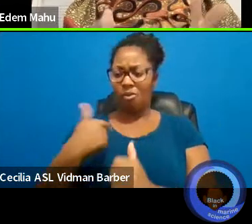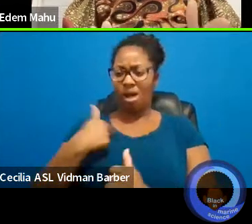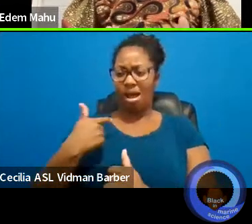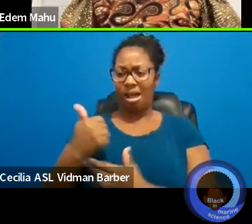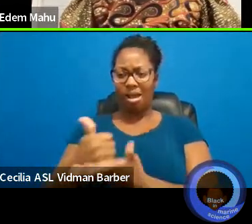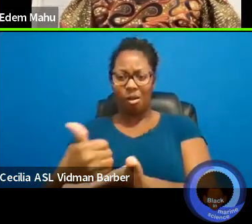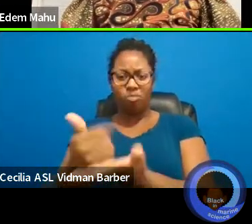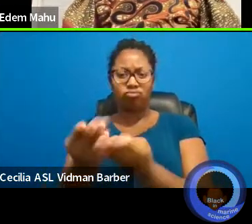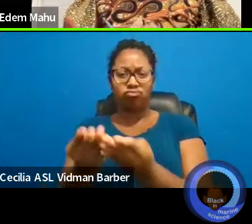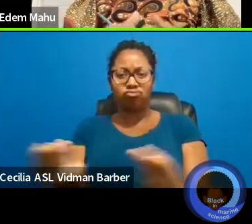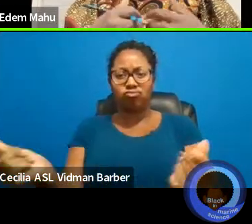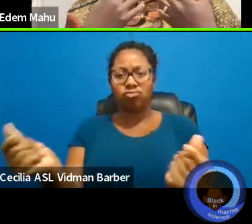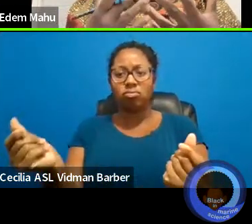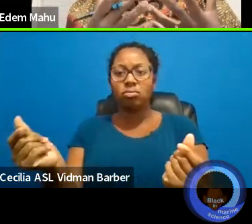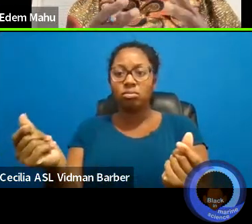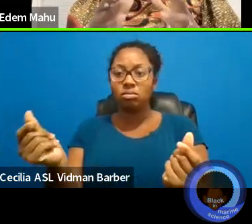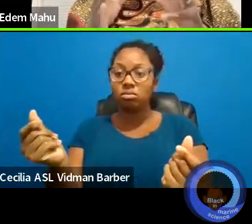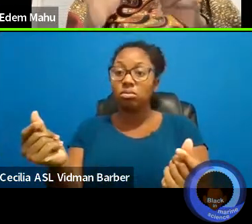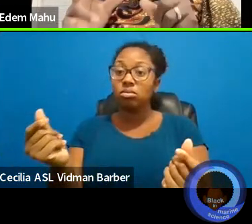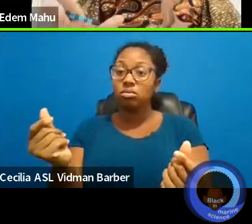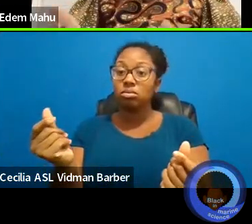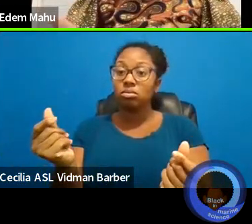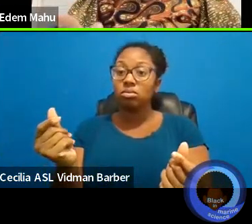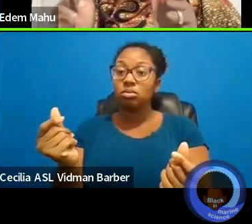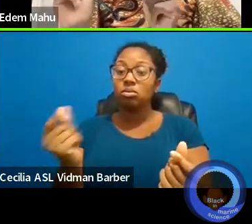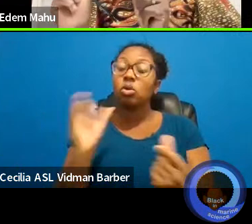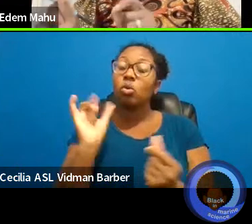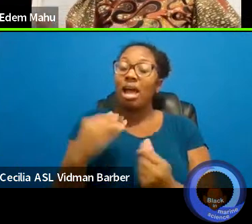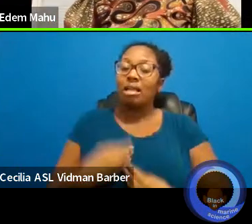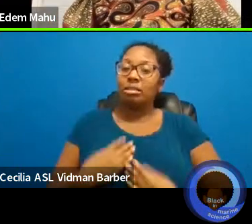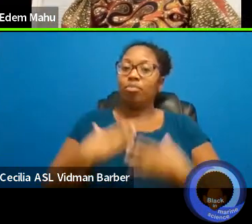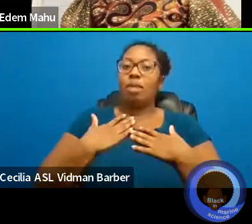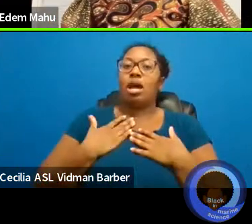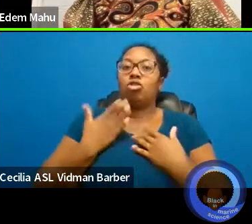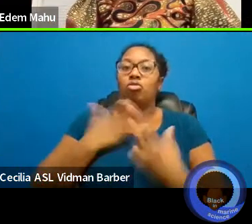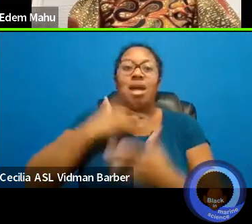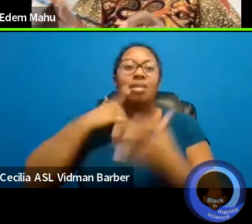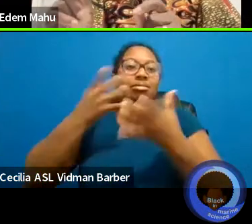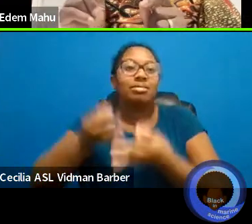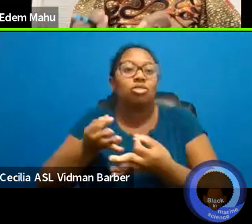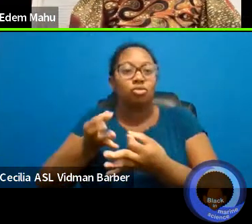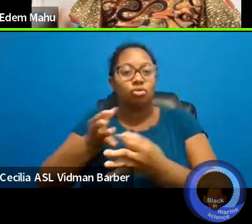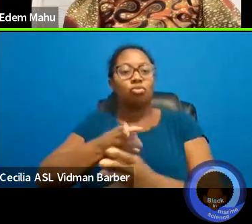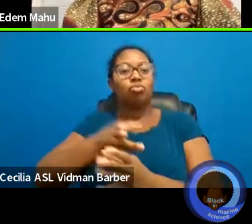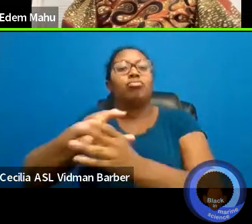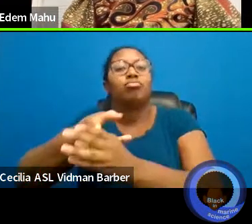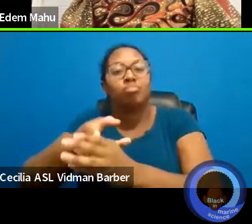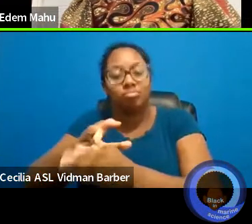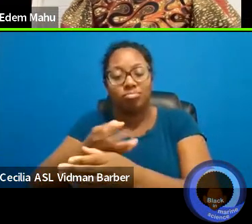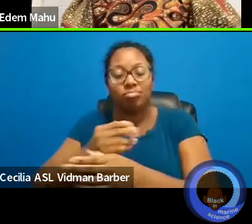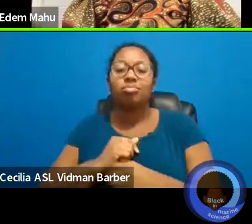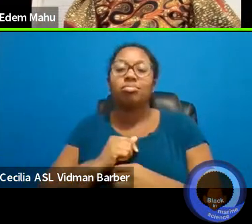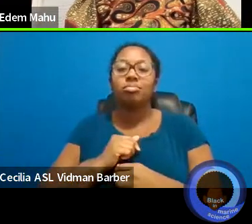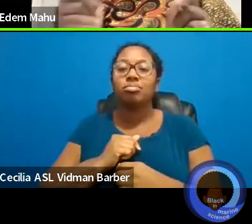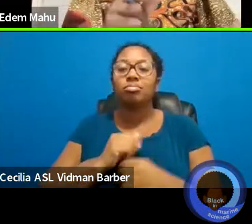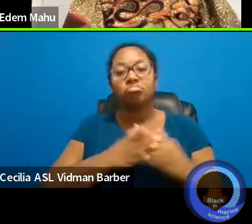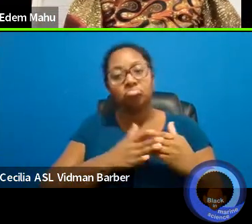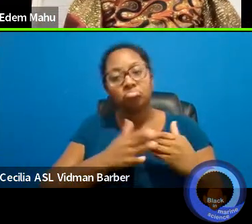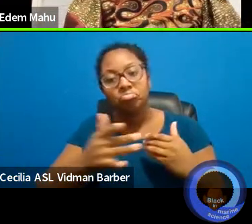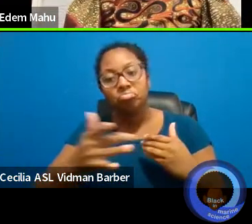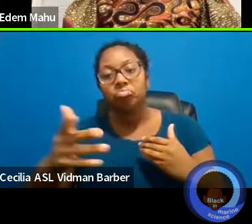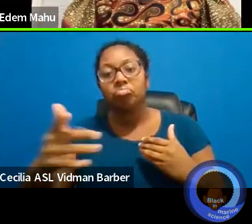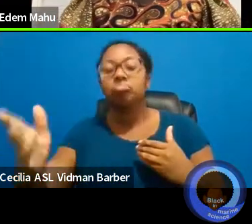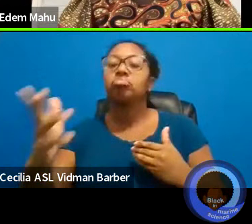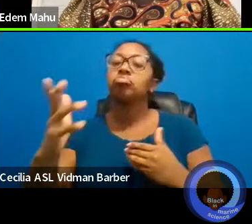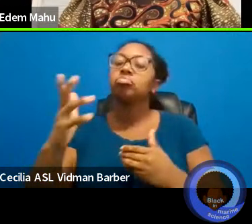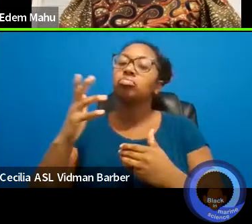so that was what actually inspired my decision along the line to